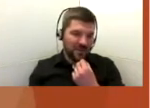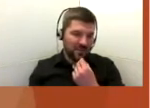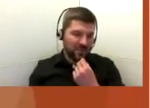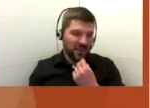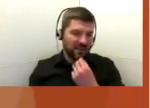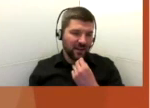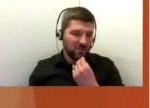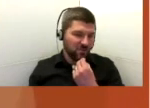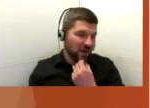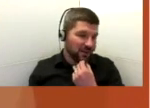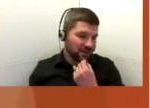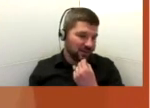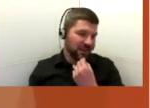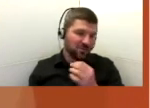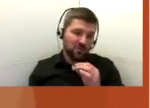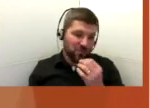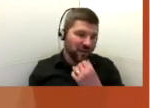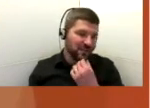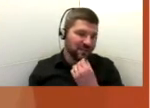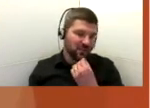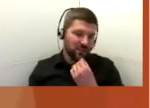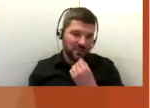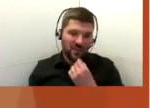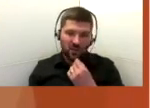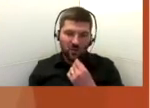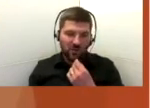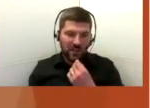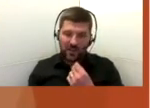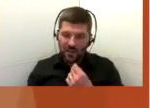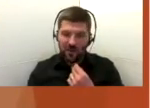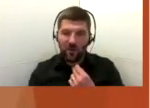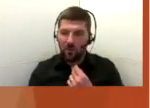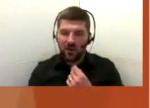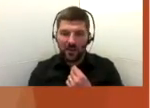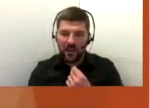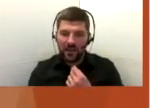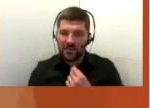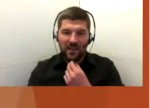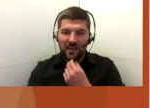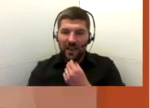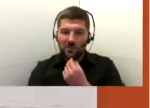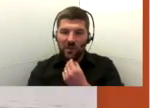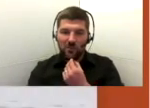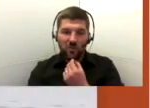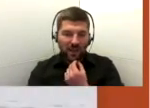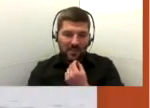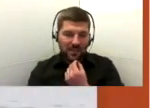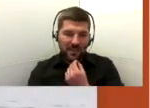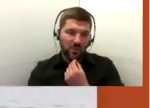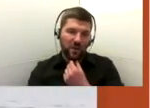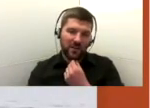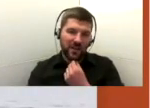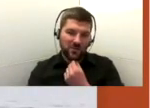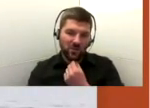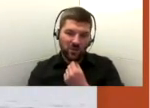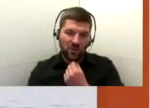gather in this little town of Kangerlussuaq in the southwest corner of the ice sheet, and then we go up onto the ice, and we do all kinds of things